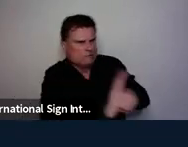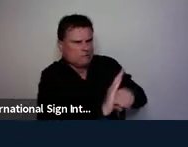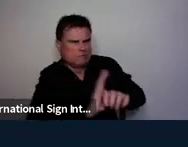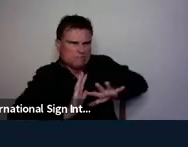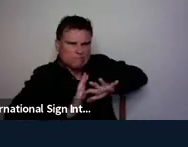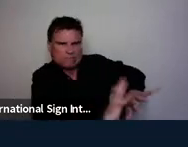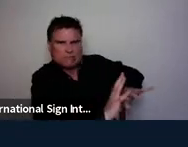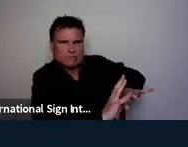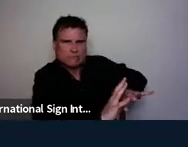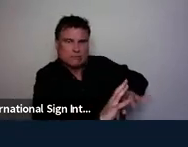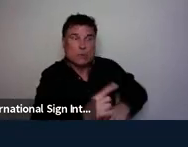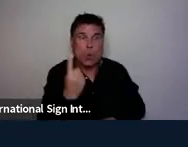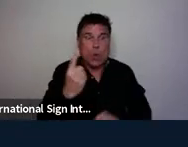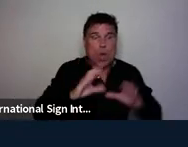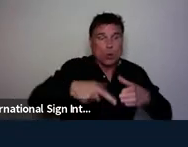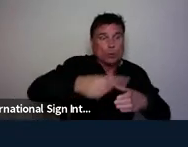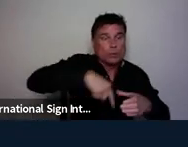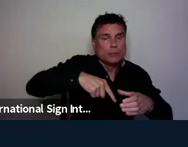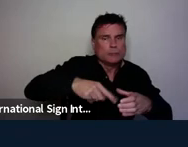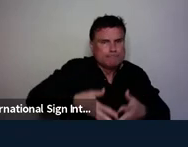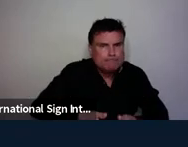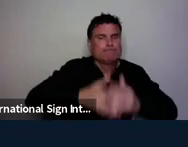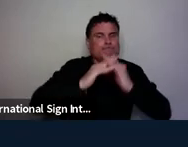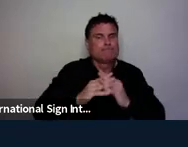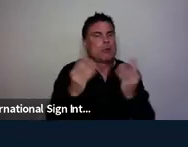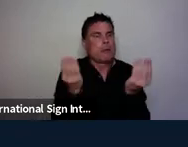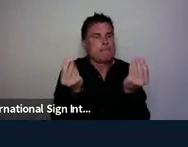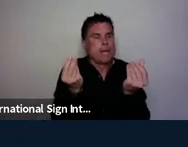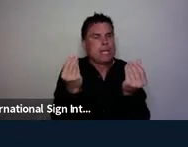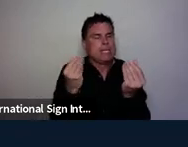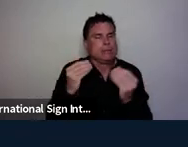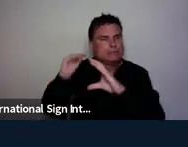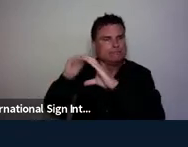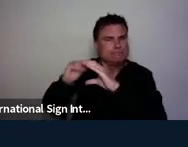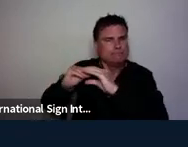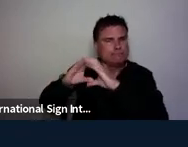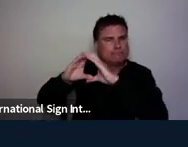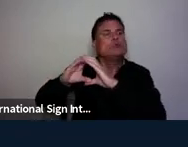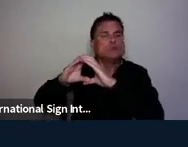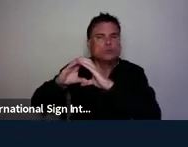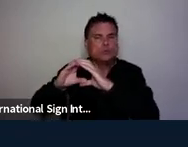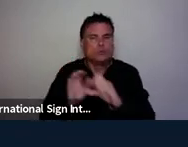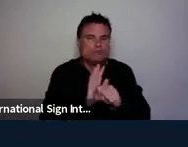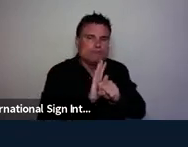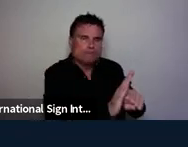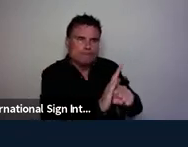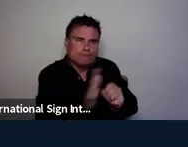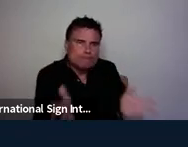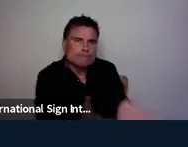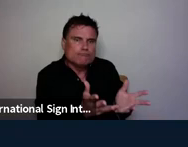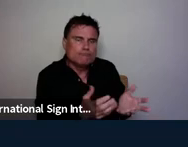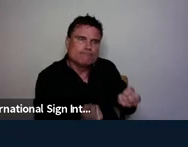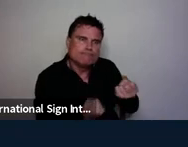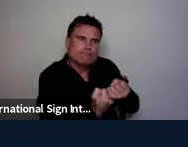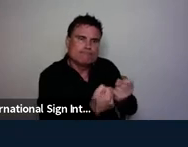global fund in order to provide help to the LGBTI community worldwide, especially that we were seeing that there was a